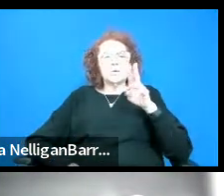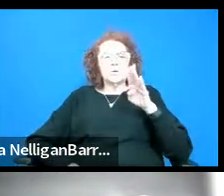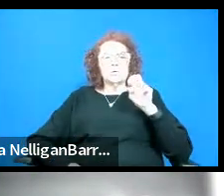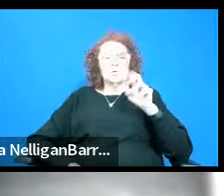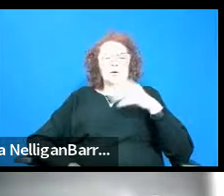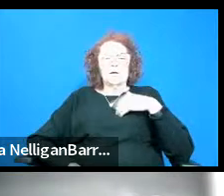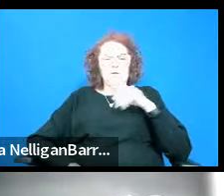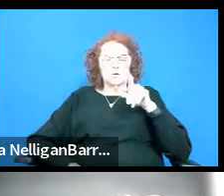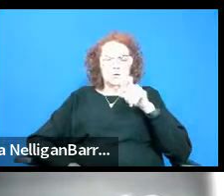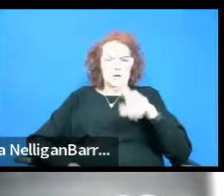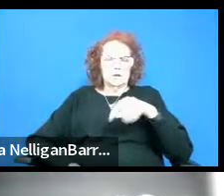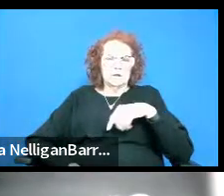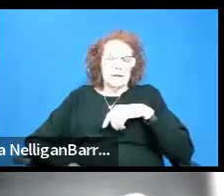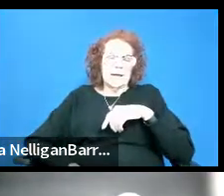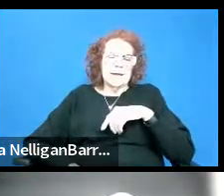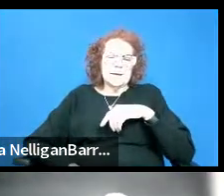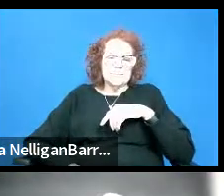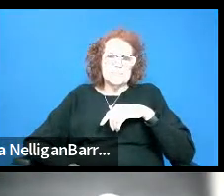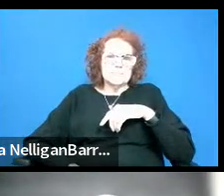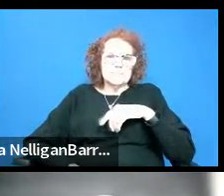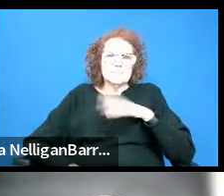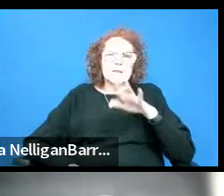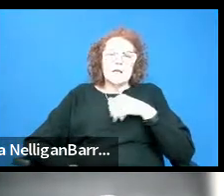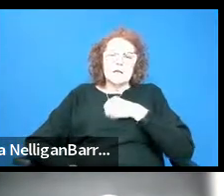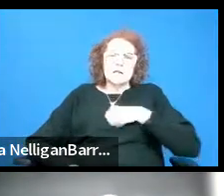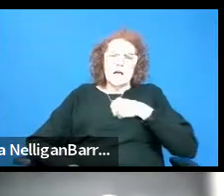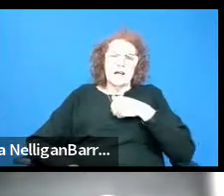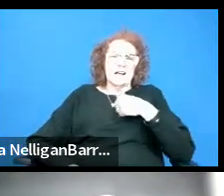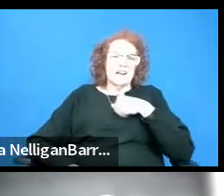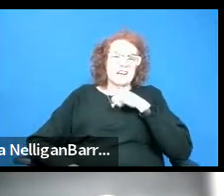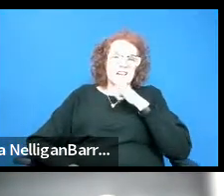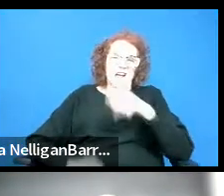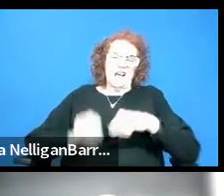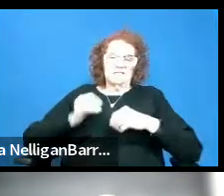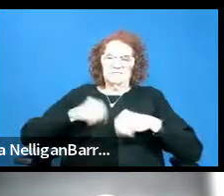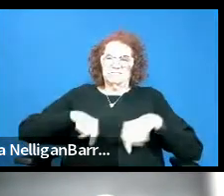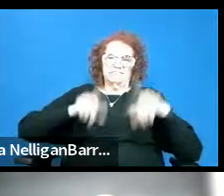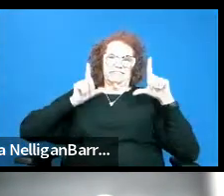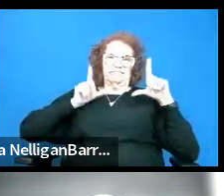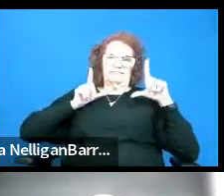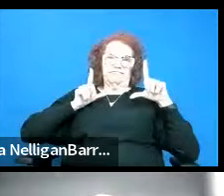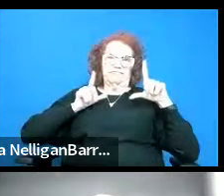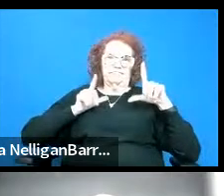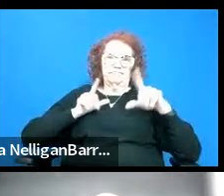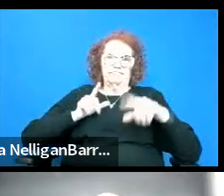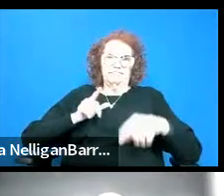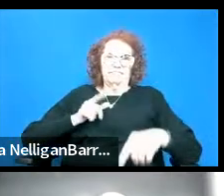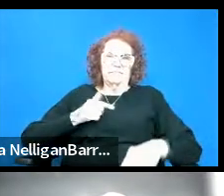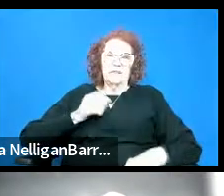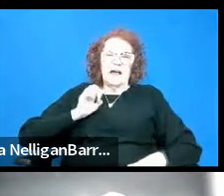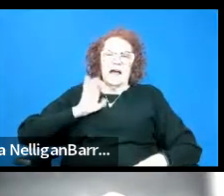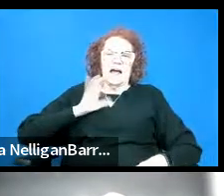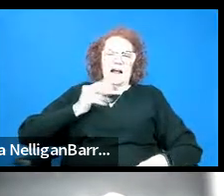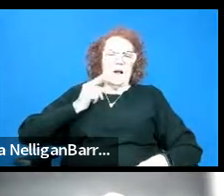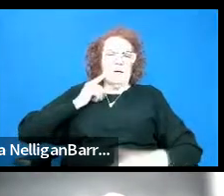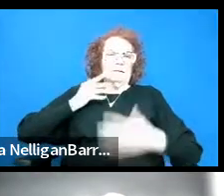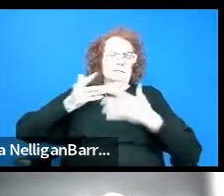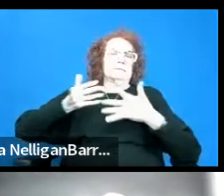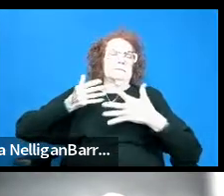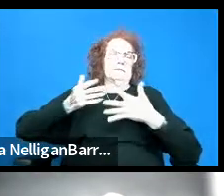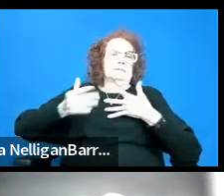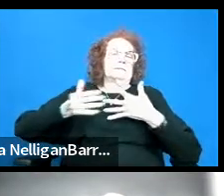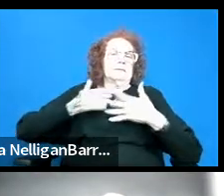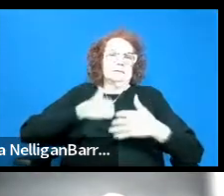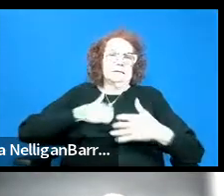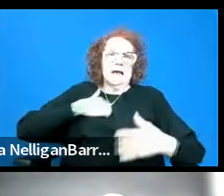Yes, and sorry that I'm not on video and that there's a bit of an echo. Just a question about the land management